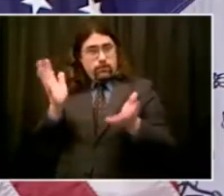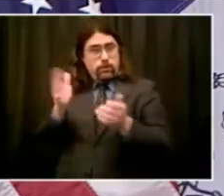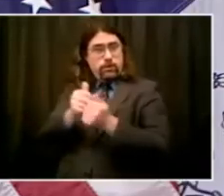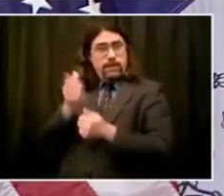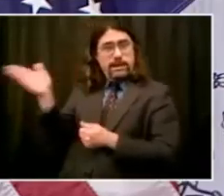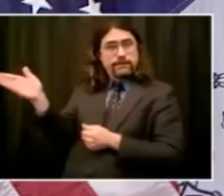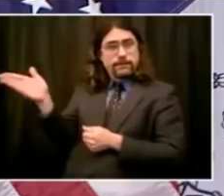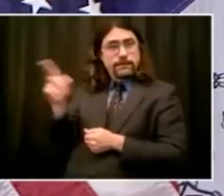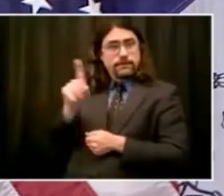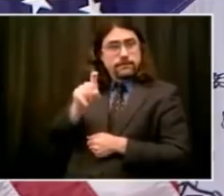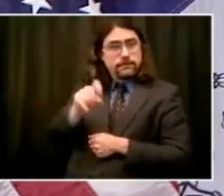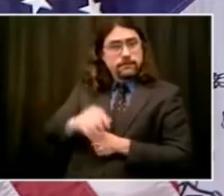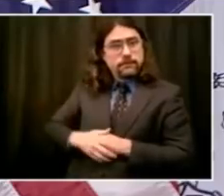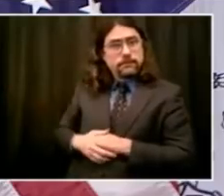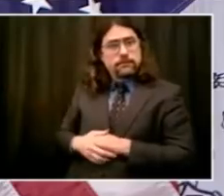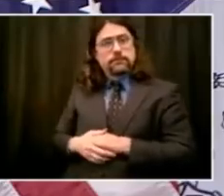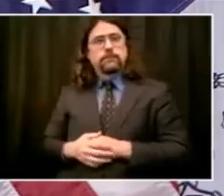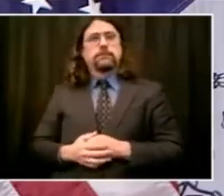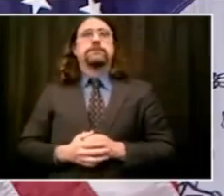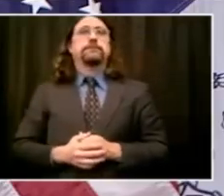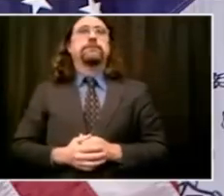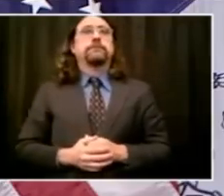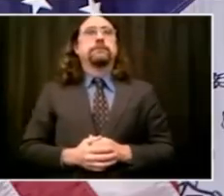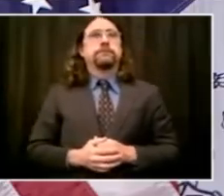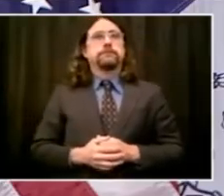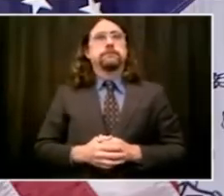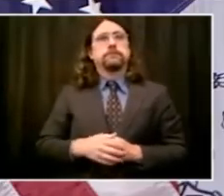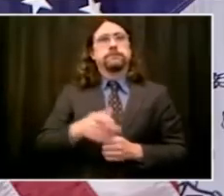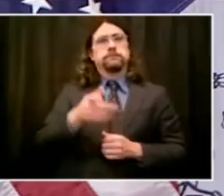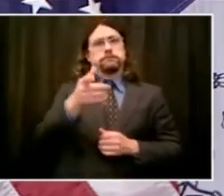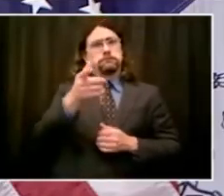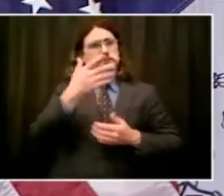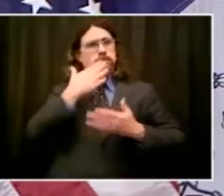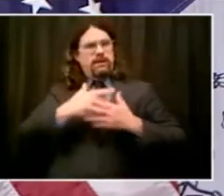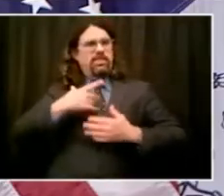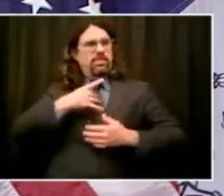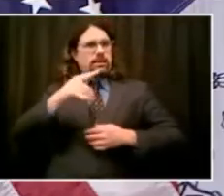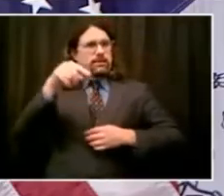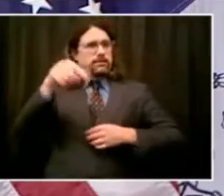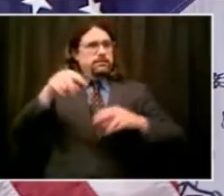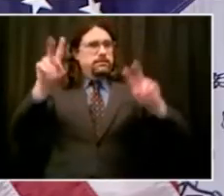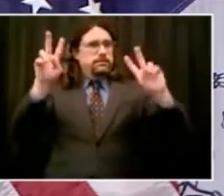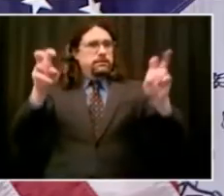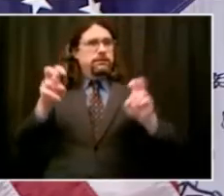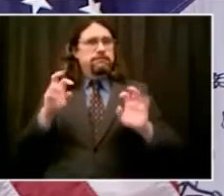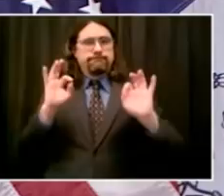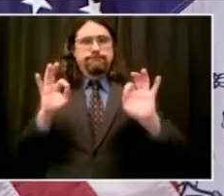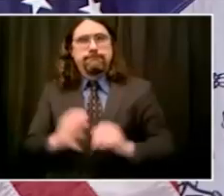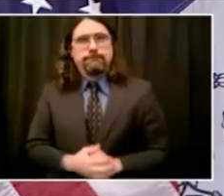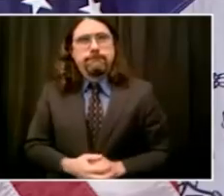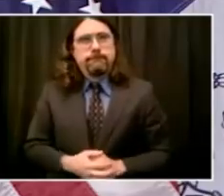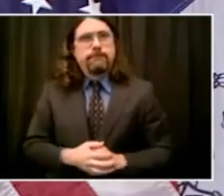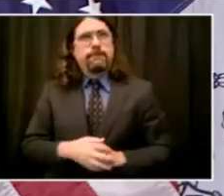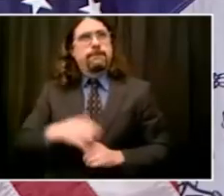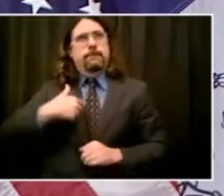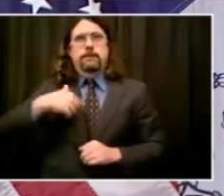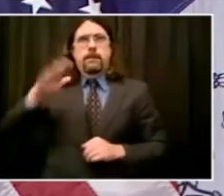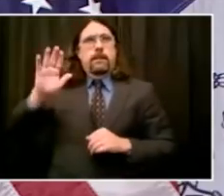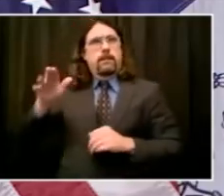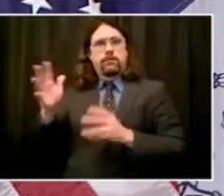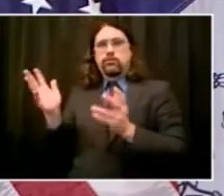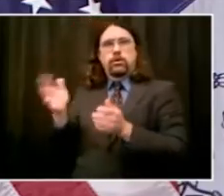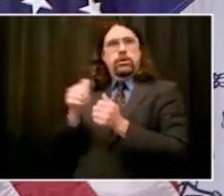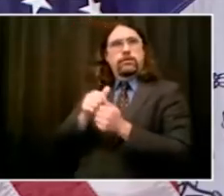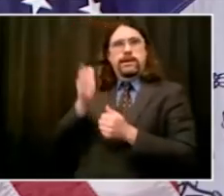Now, Gersh, you remember your history here as well. I'm the person who got cars out of Prospect Park and